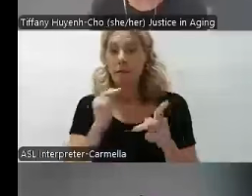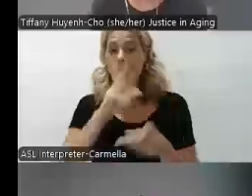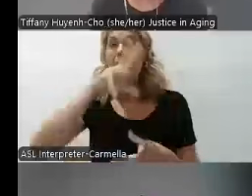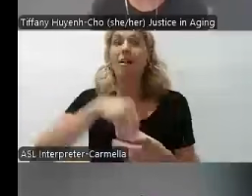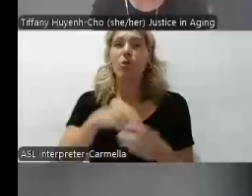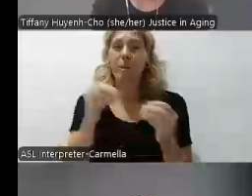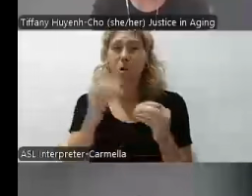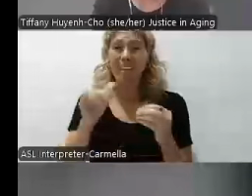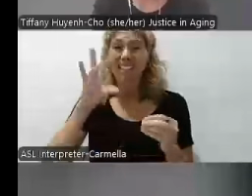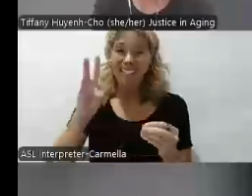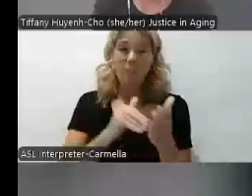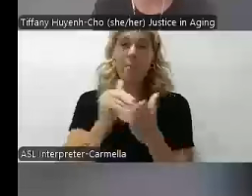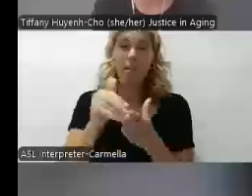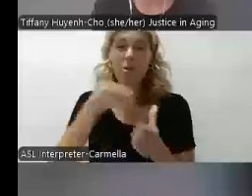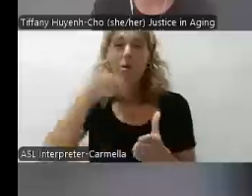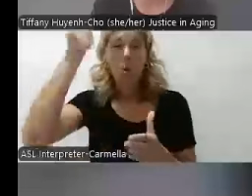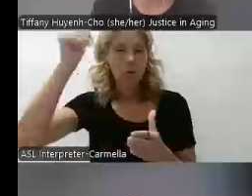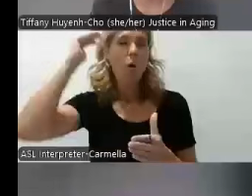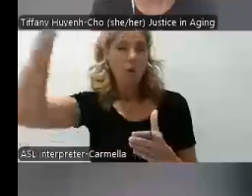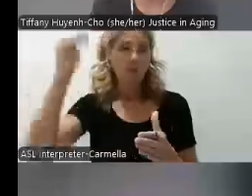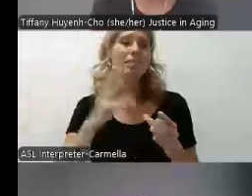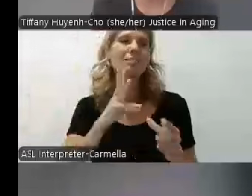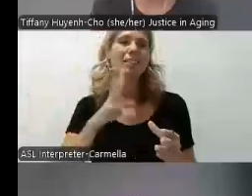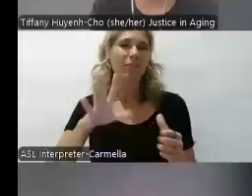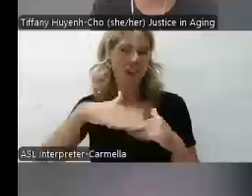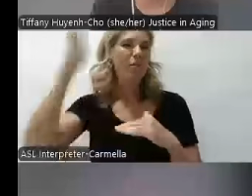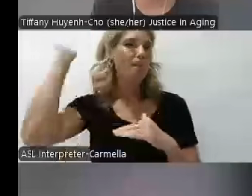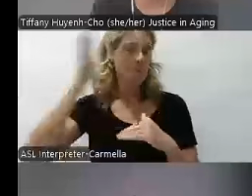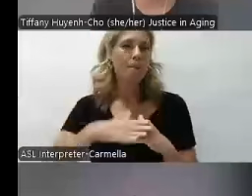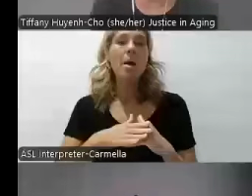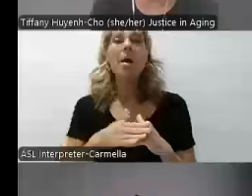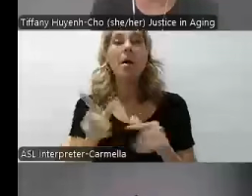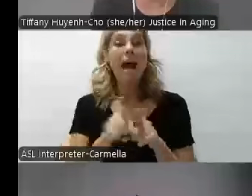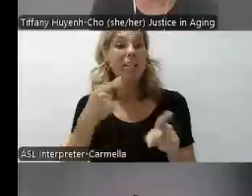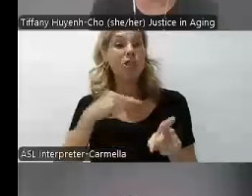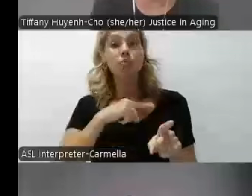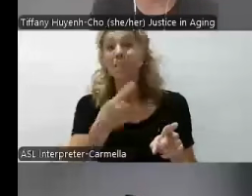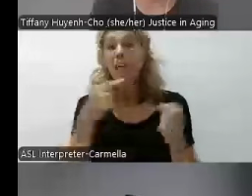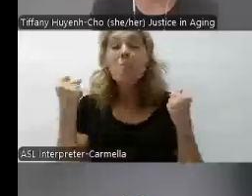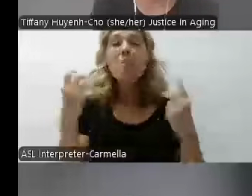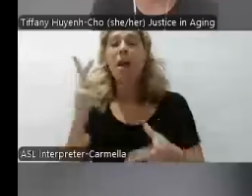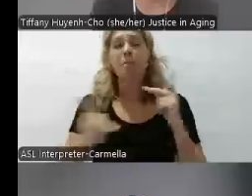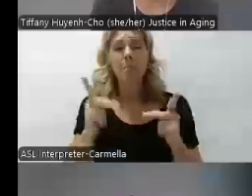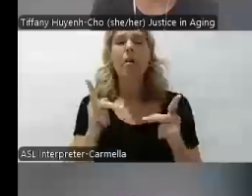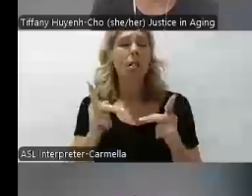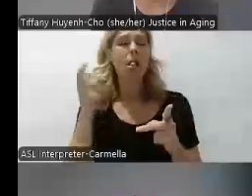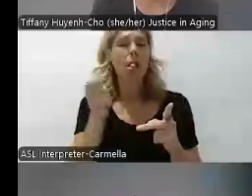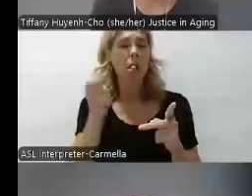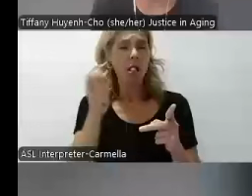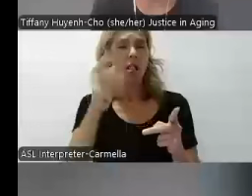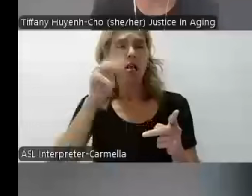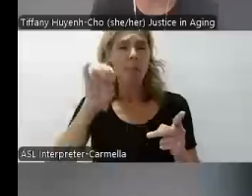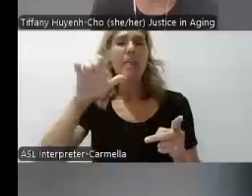more than 7 million older adults age 65 and up. As you stated, there are a lot of people on Medicare who also rely